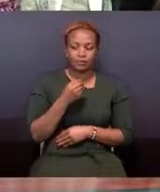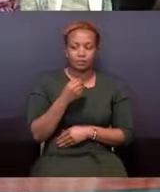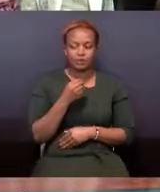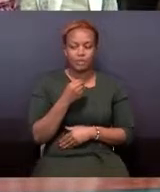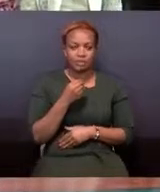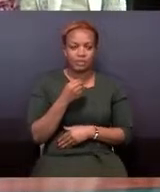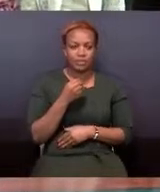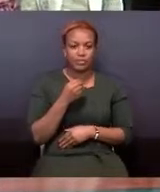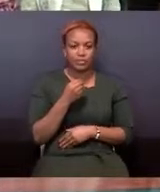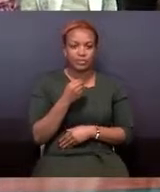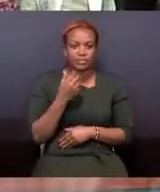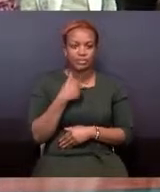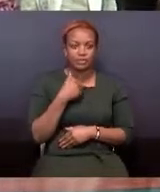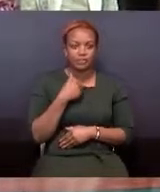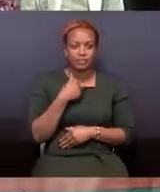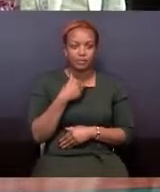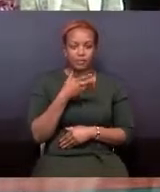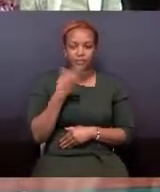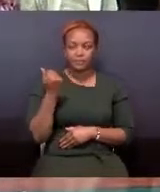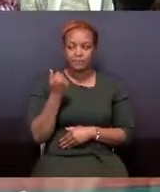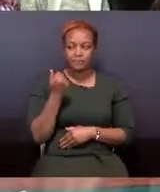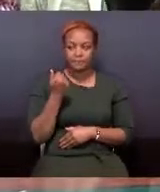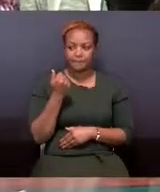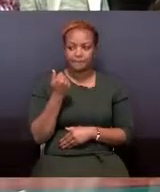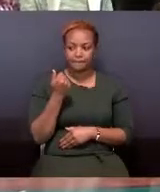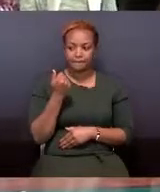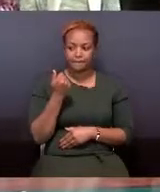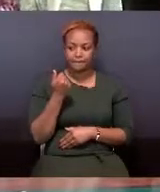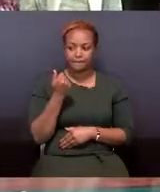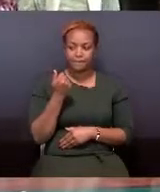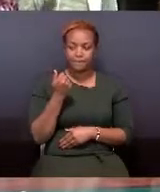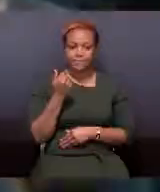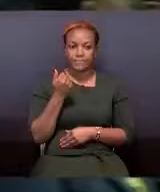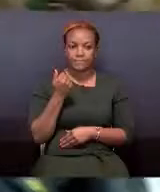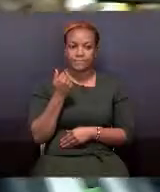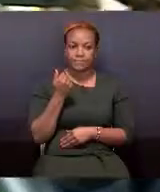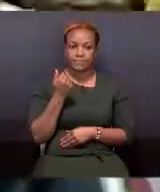Siwe. He had the vision with the veteran championship, world championship.